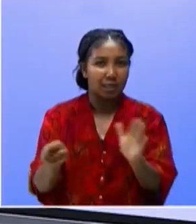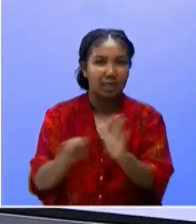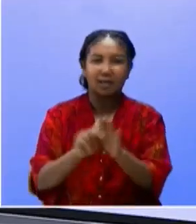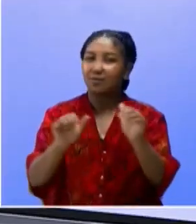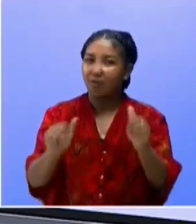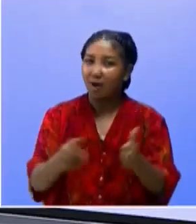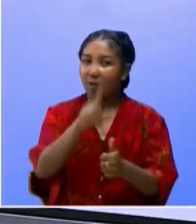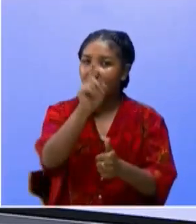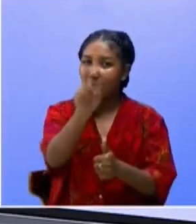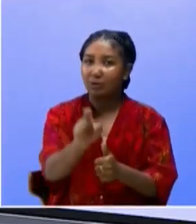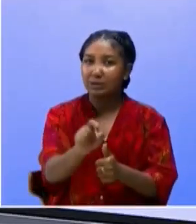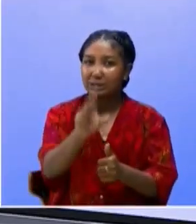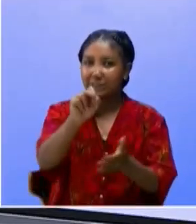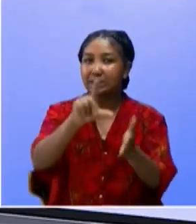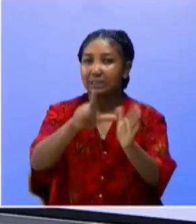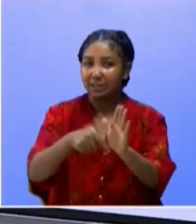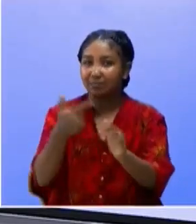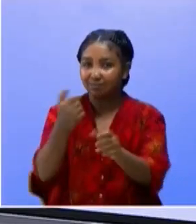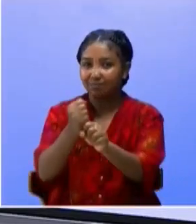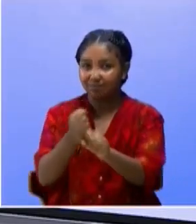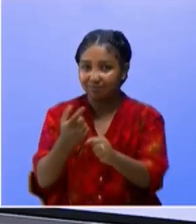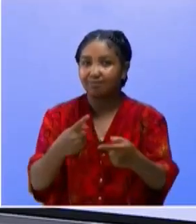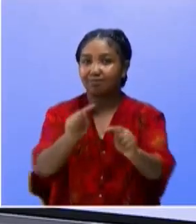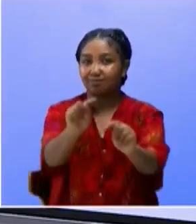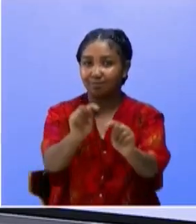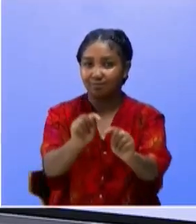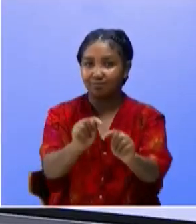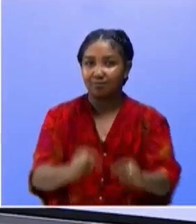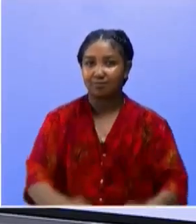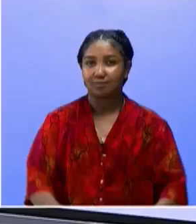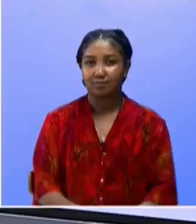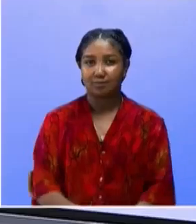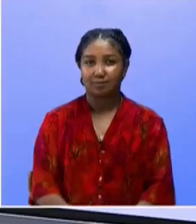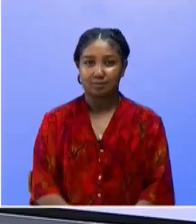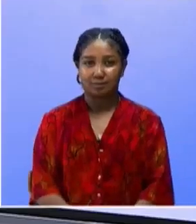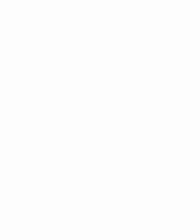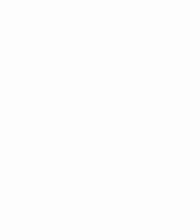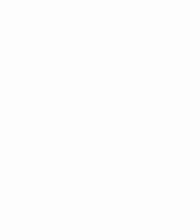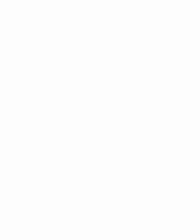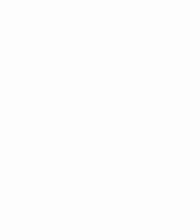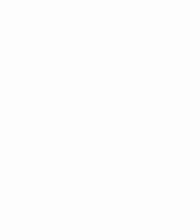few seconds, at least 30 seconds for each. I will see you after 2 minutes. All right?